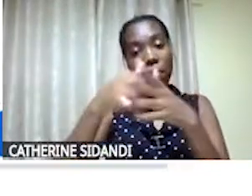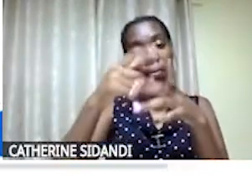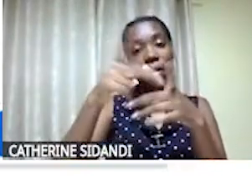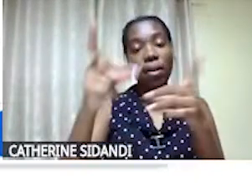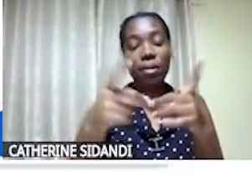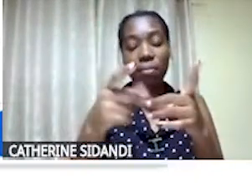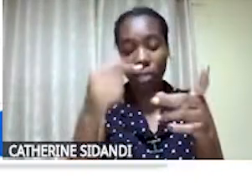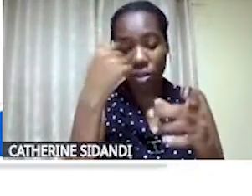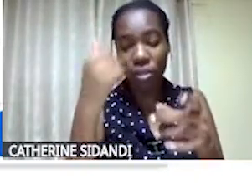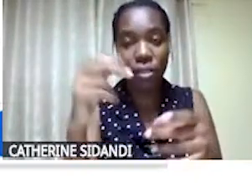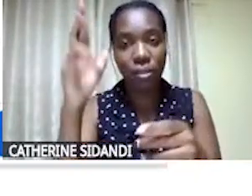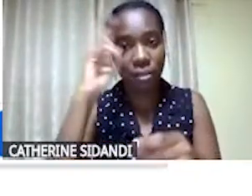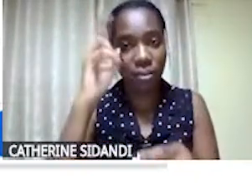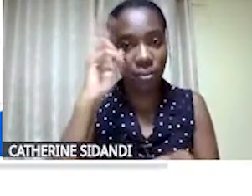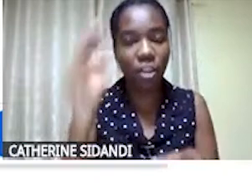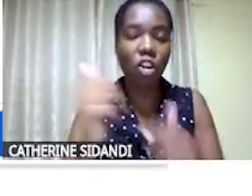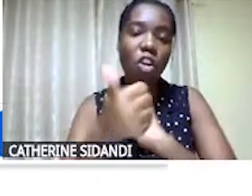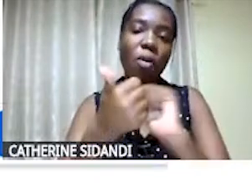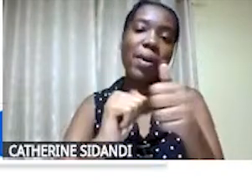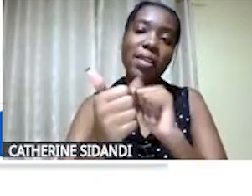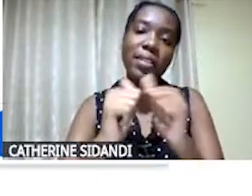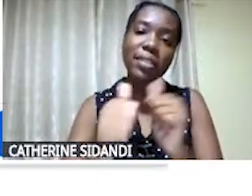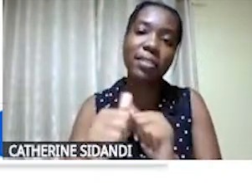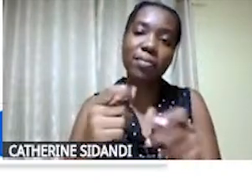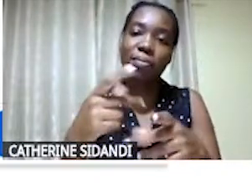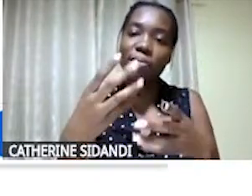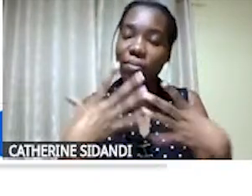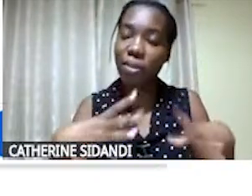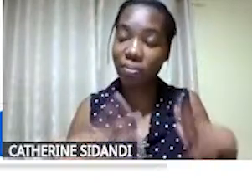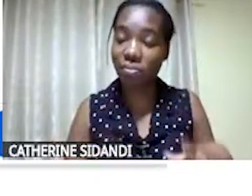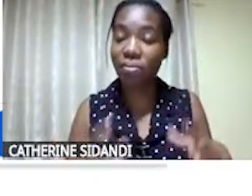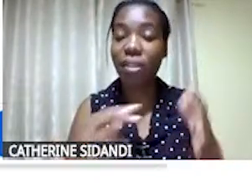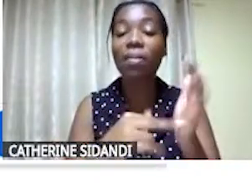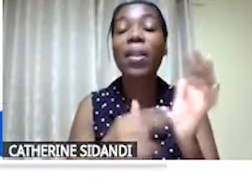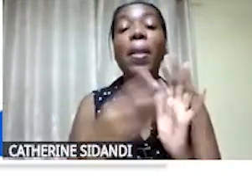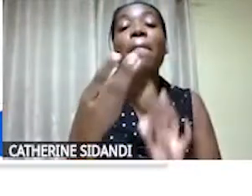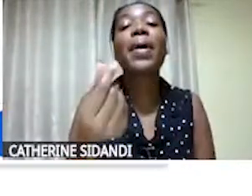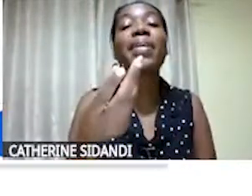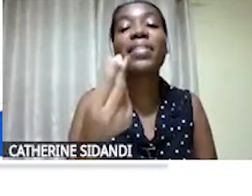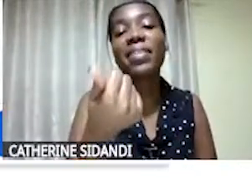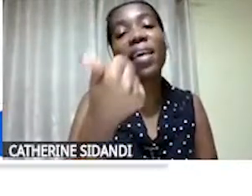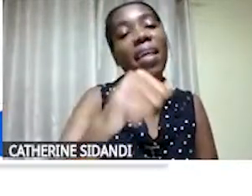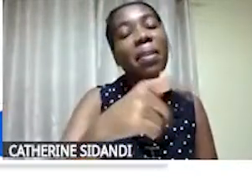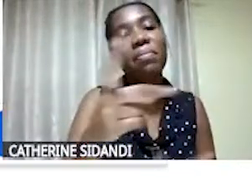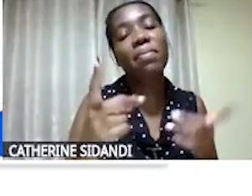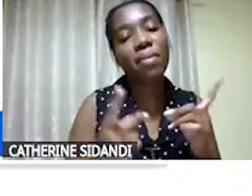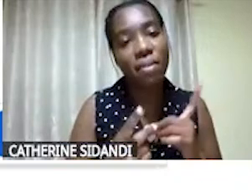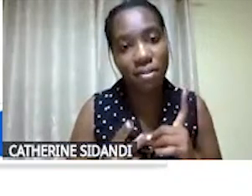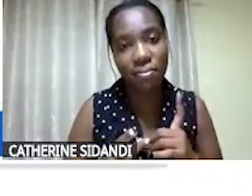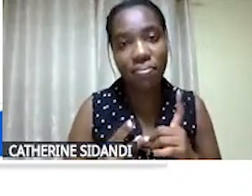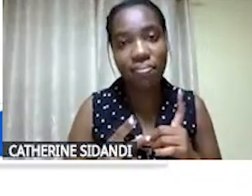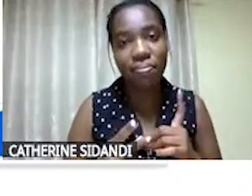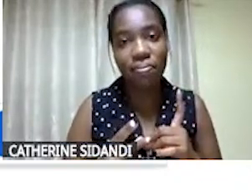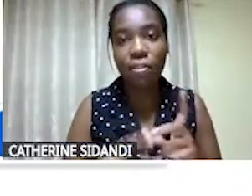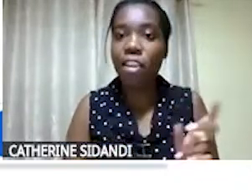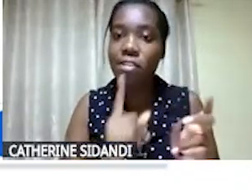saying our competitive edge is your money anywhere. So they had to make sure that they